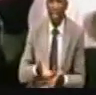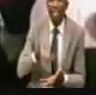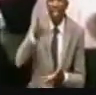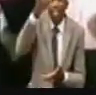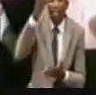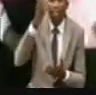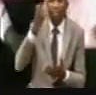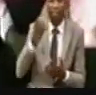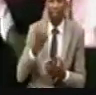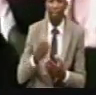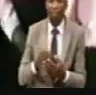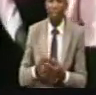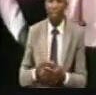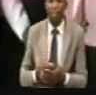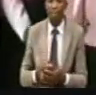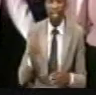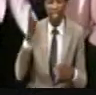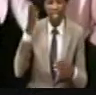the midst of the